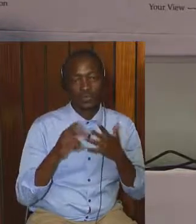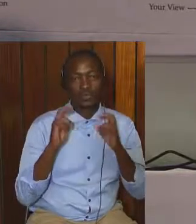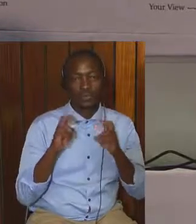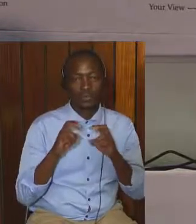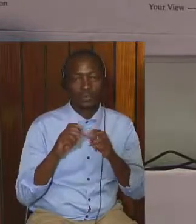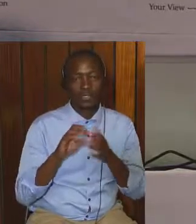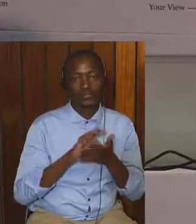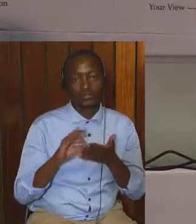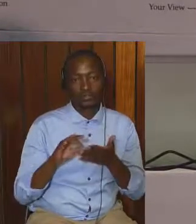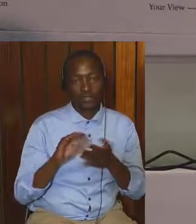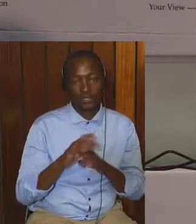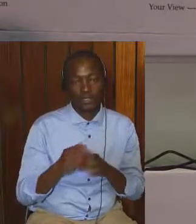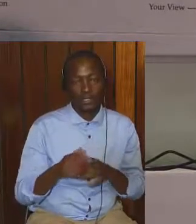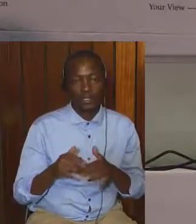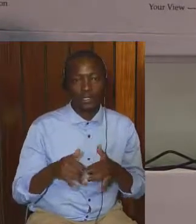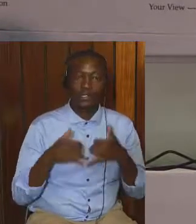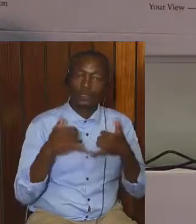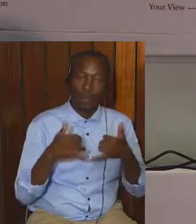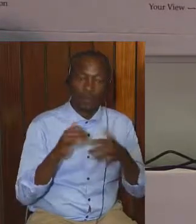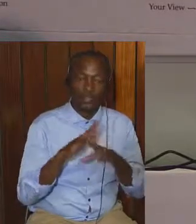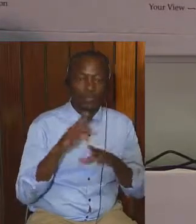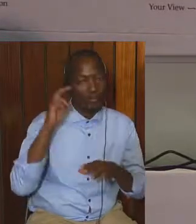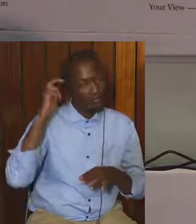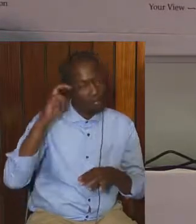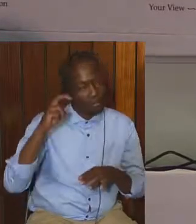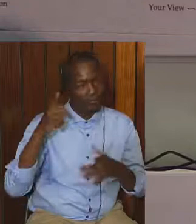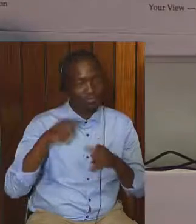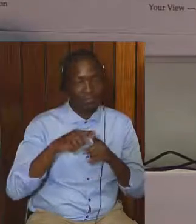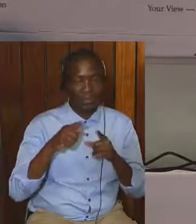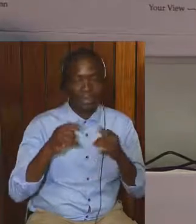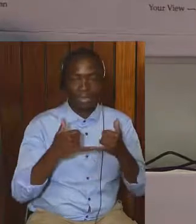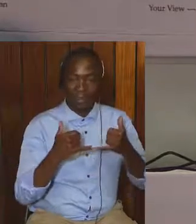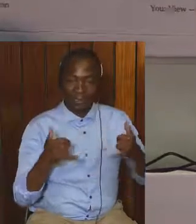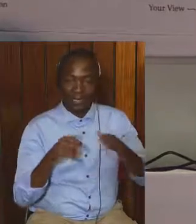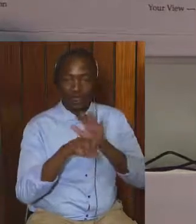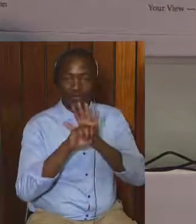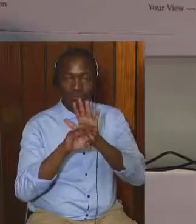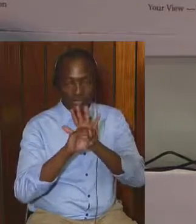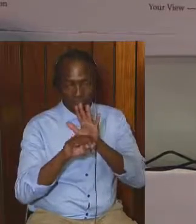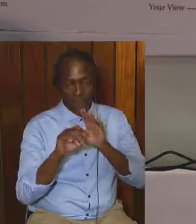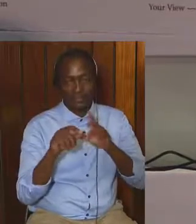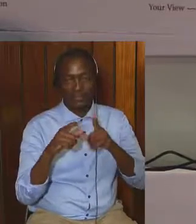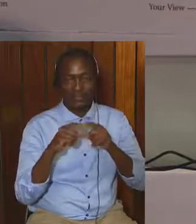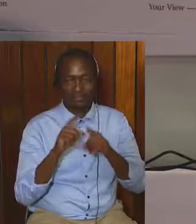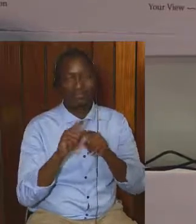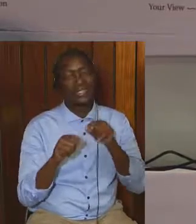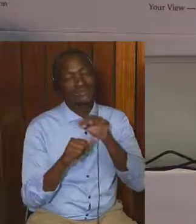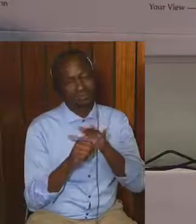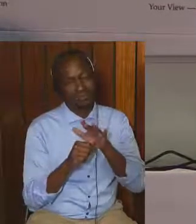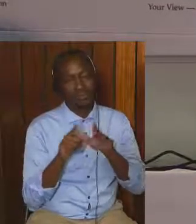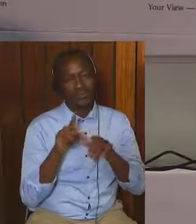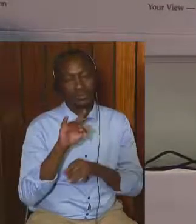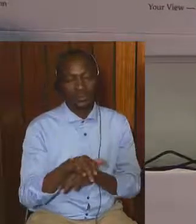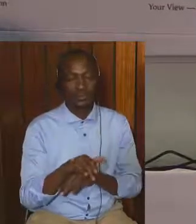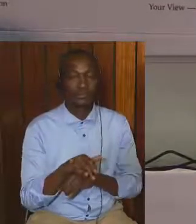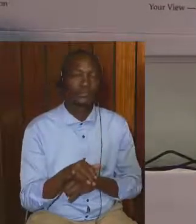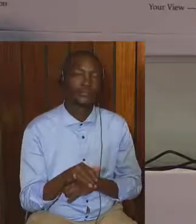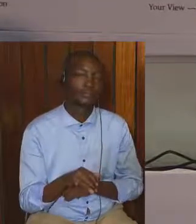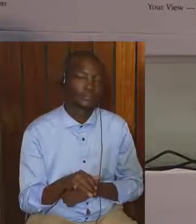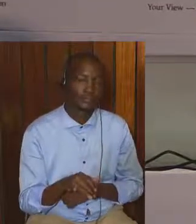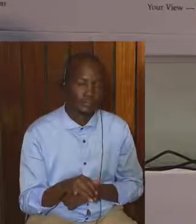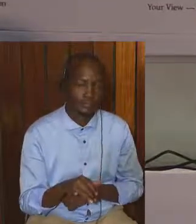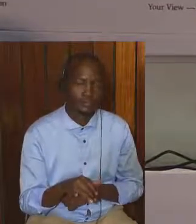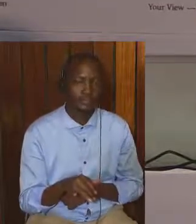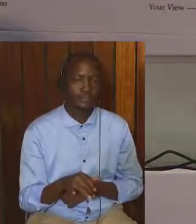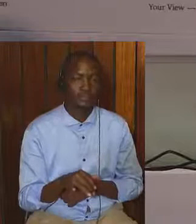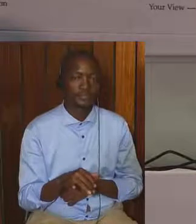resolving of that and the awarding of bus contracts in line with the adverts that have gone out, for us that's a crucial